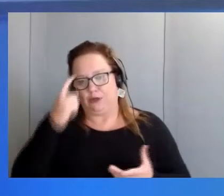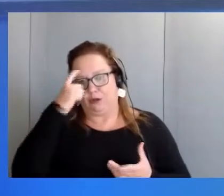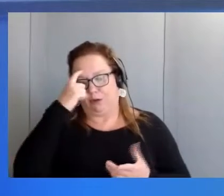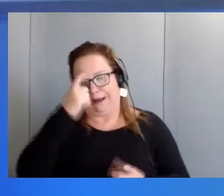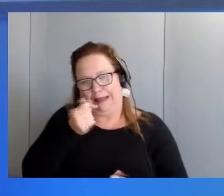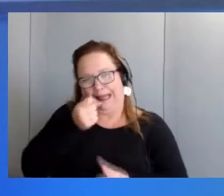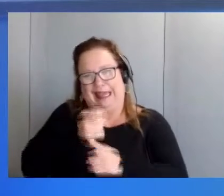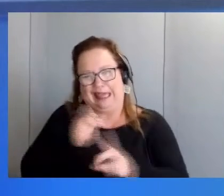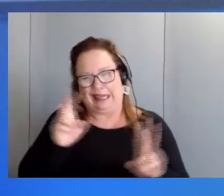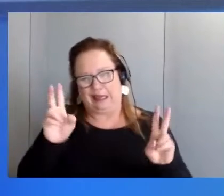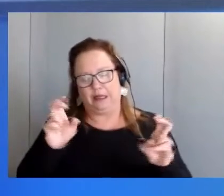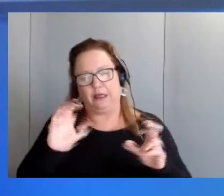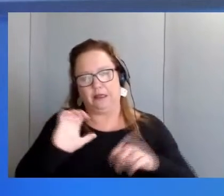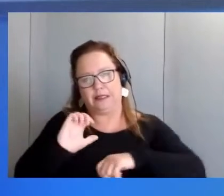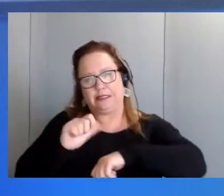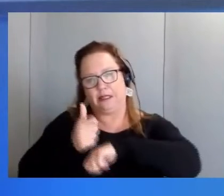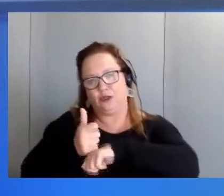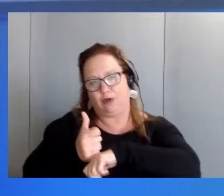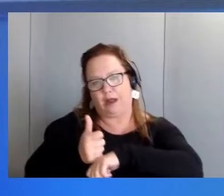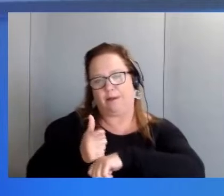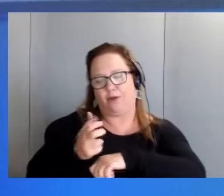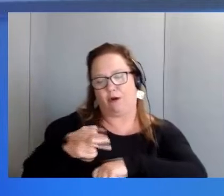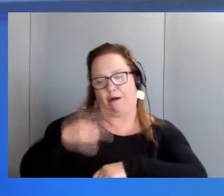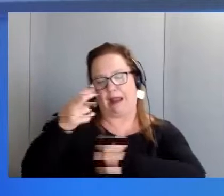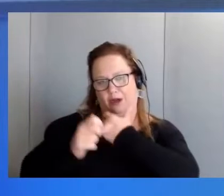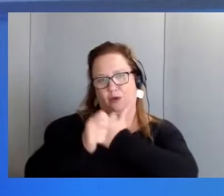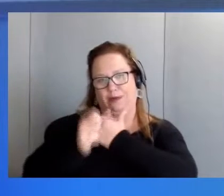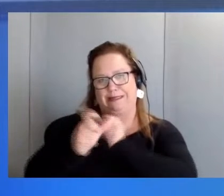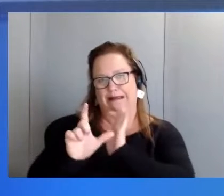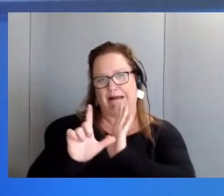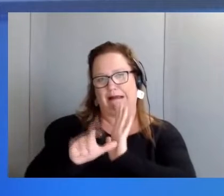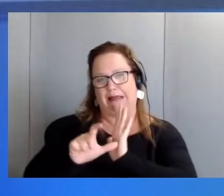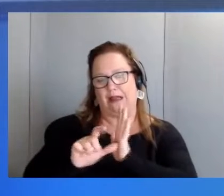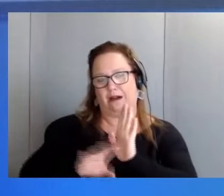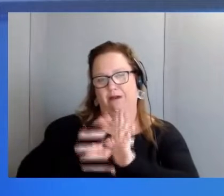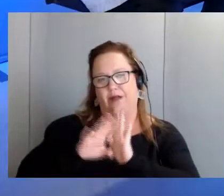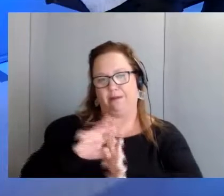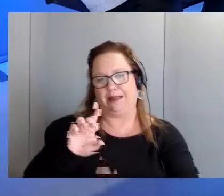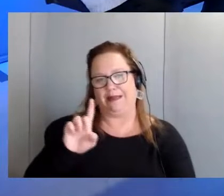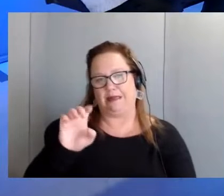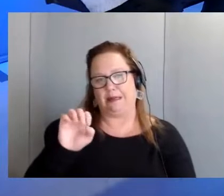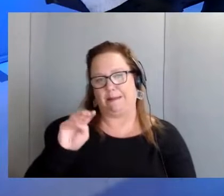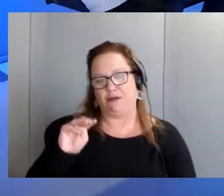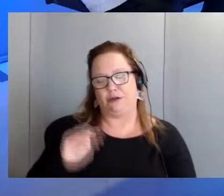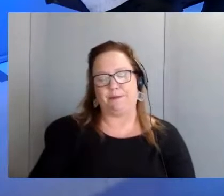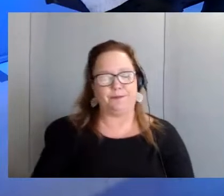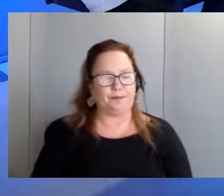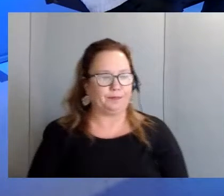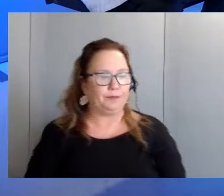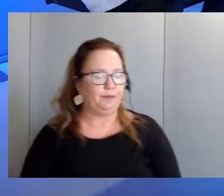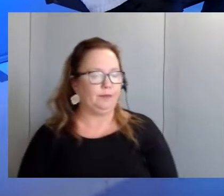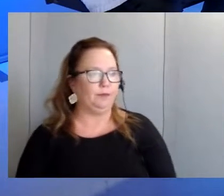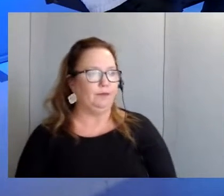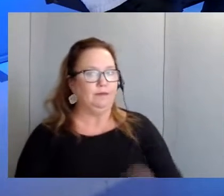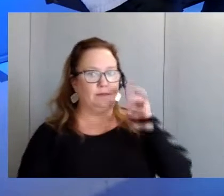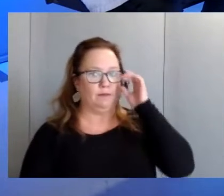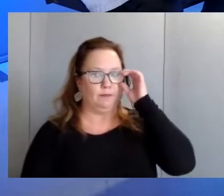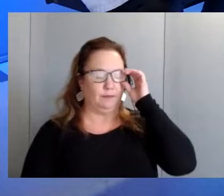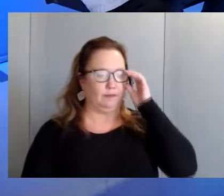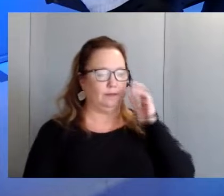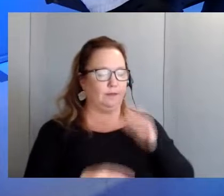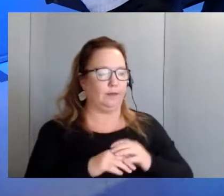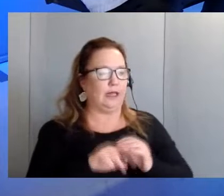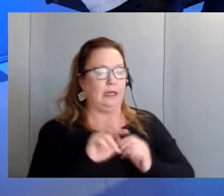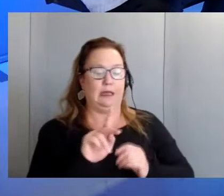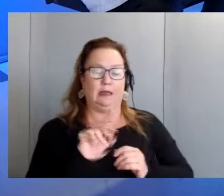sort of sets you up for slightly higher risk down the road of developing dementia. Kathy has a question. I'll start with you, Dr. Calendar-Rich, and then